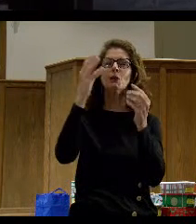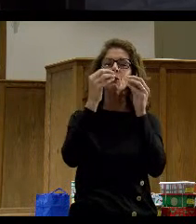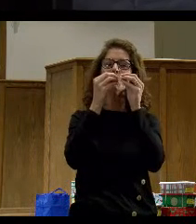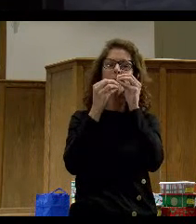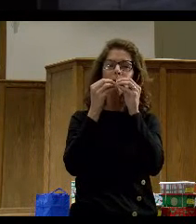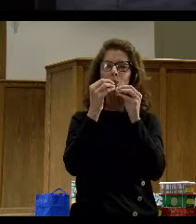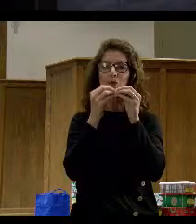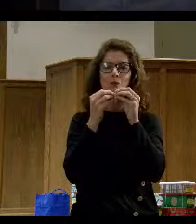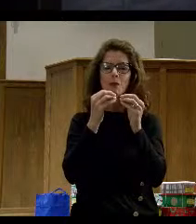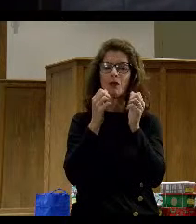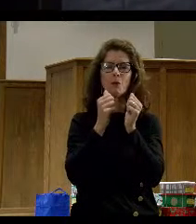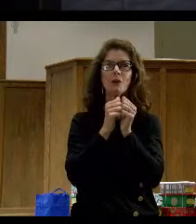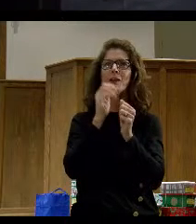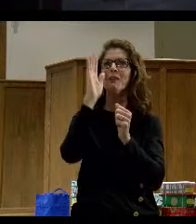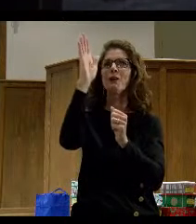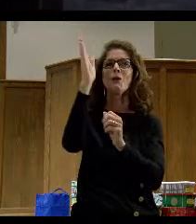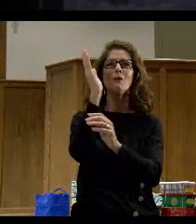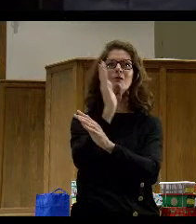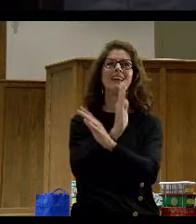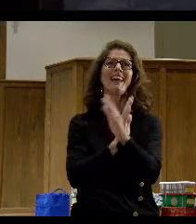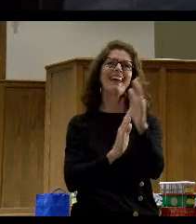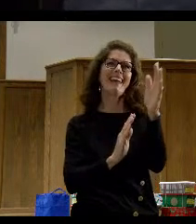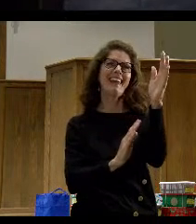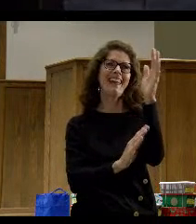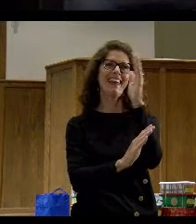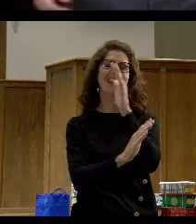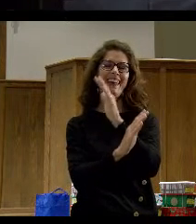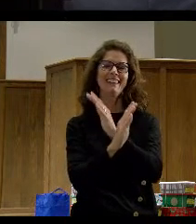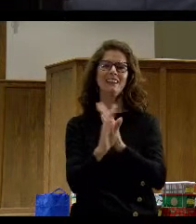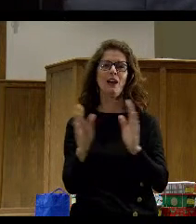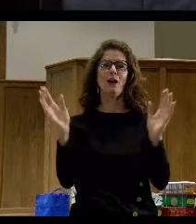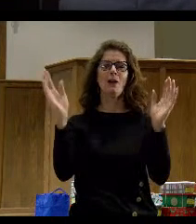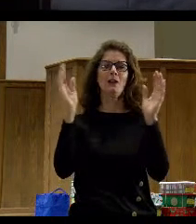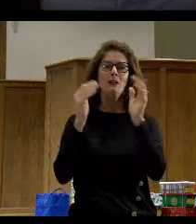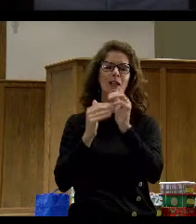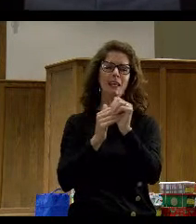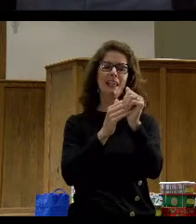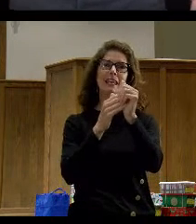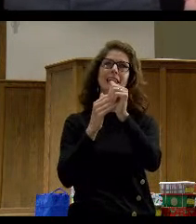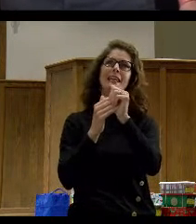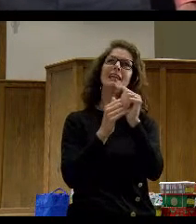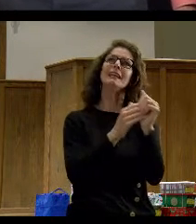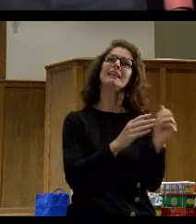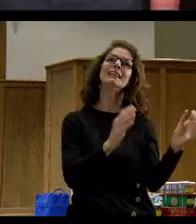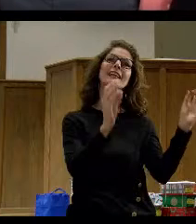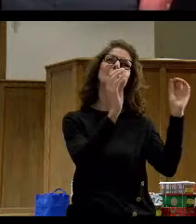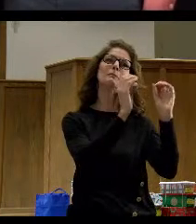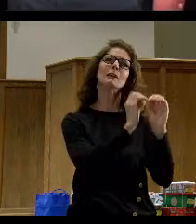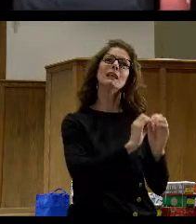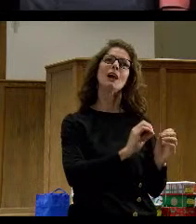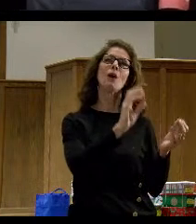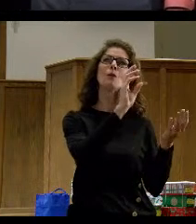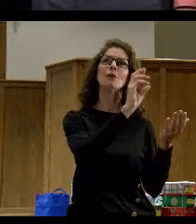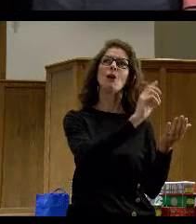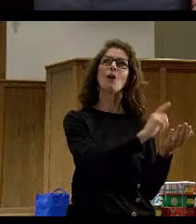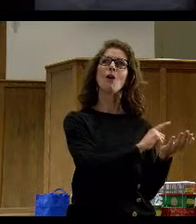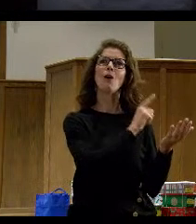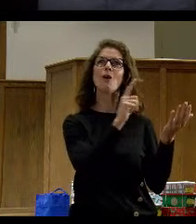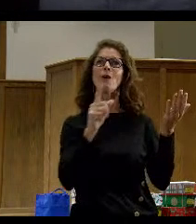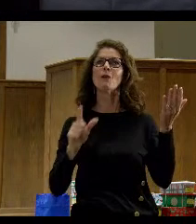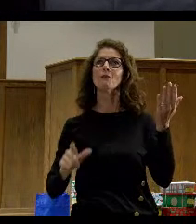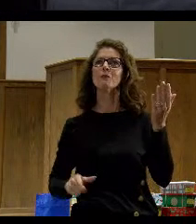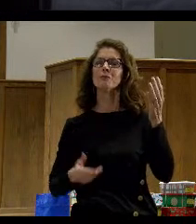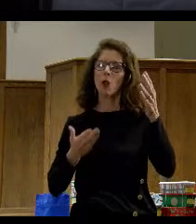refine me with your hand. Lead me, O Lord,